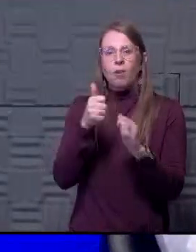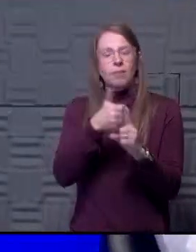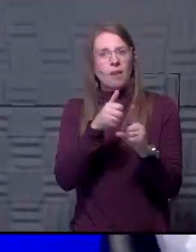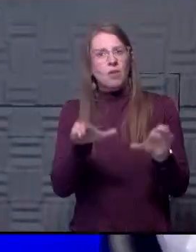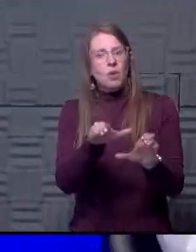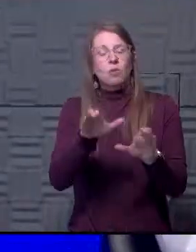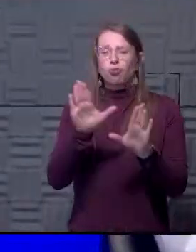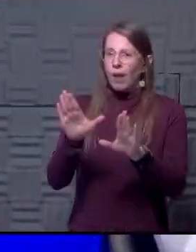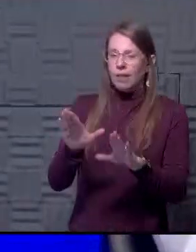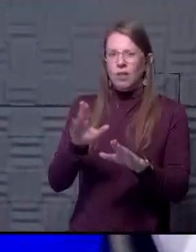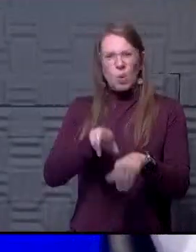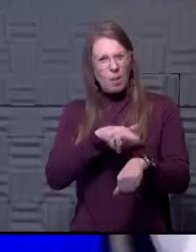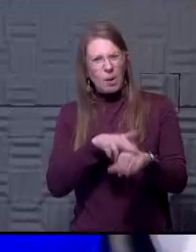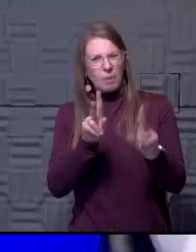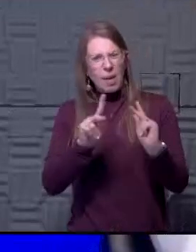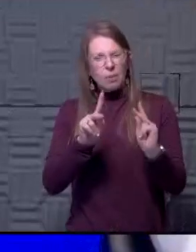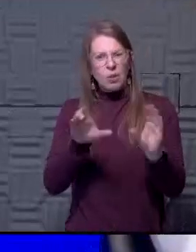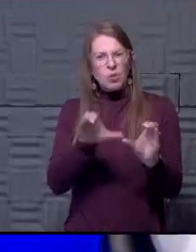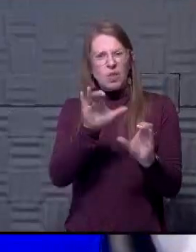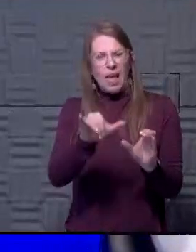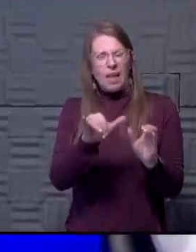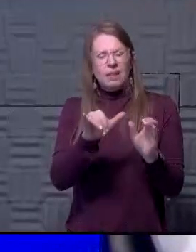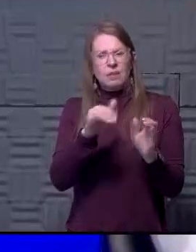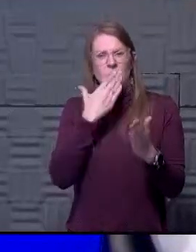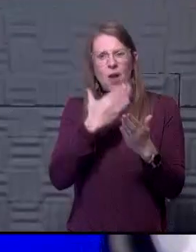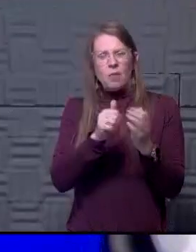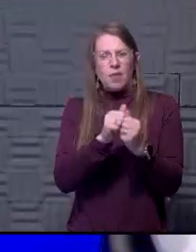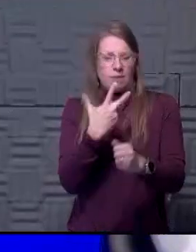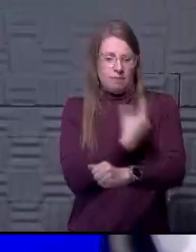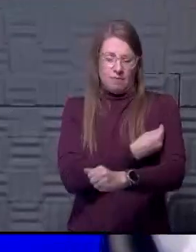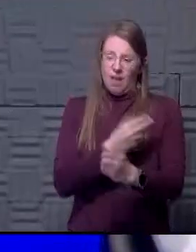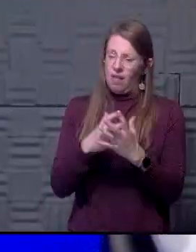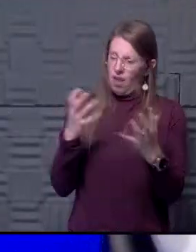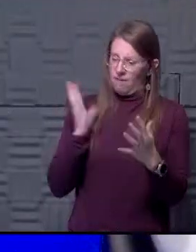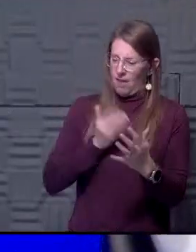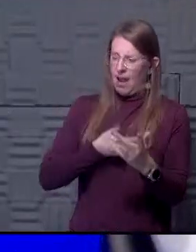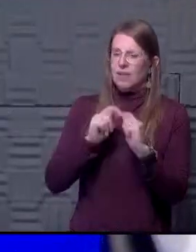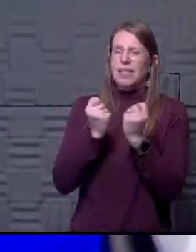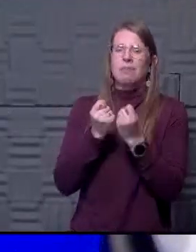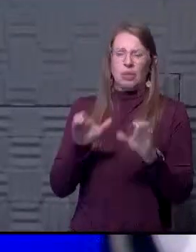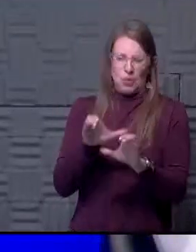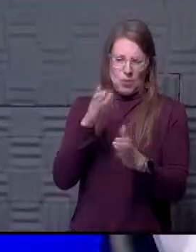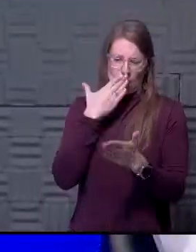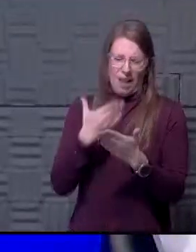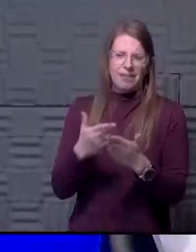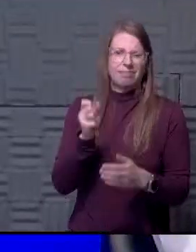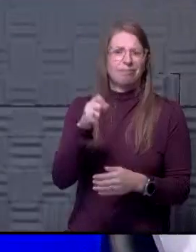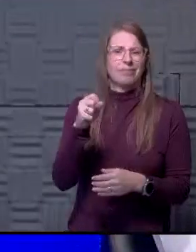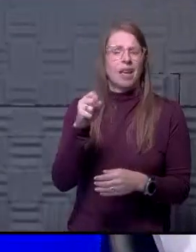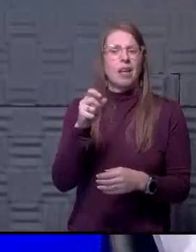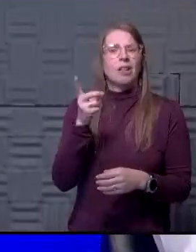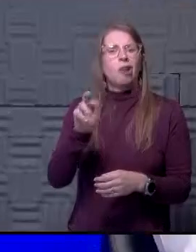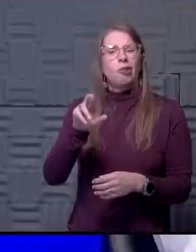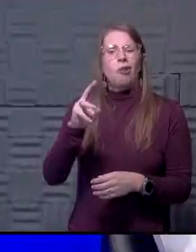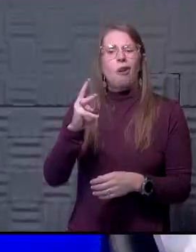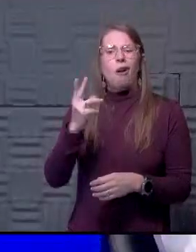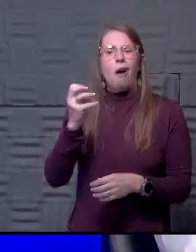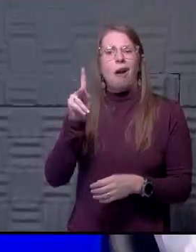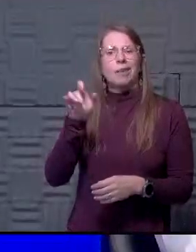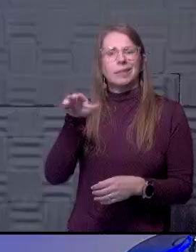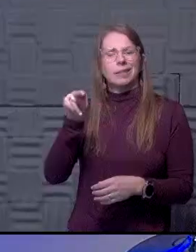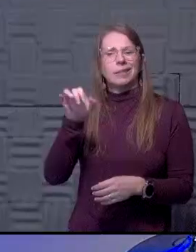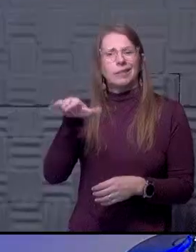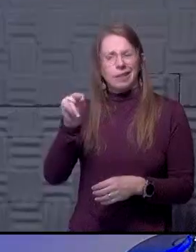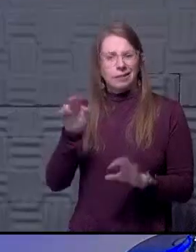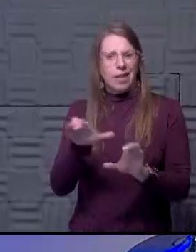did great. Is that He did normal? Do great. people always do that well with vaccination? A lot of our teams do that well, and Dr. Hawkinson did great this morning. Yeah, so, he actually did. yes. I